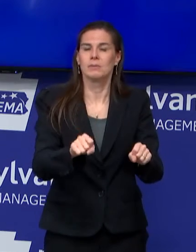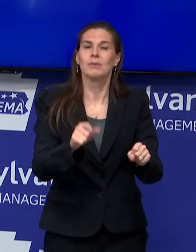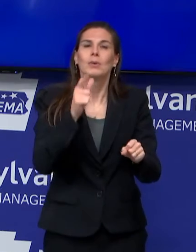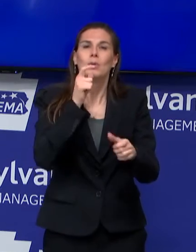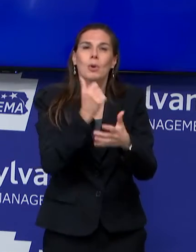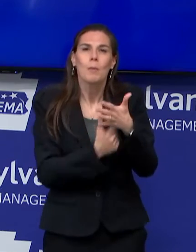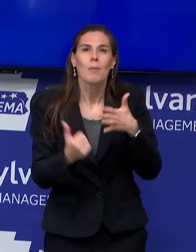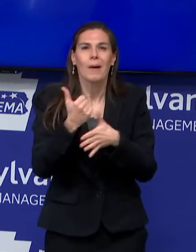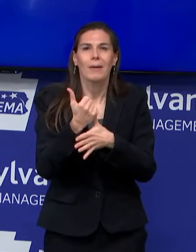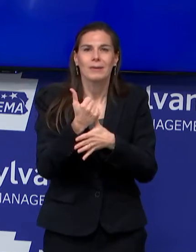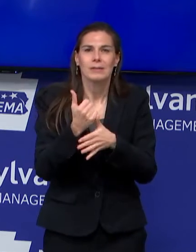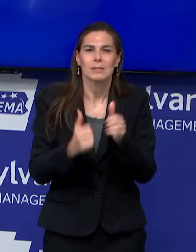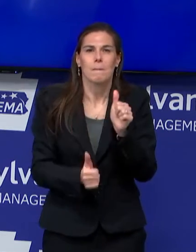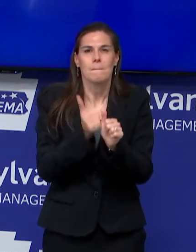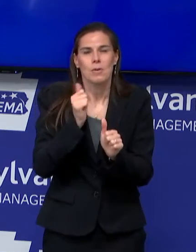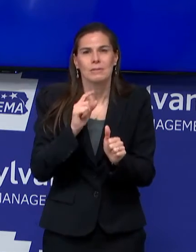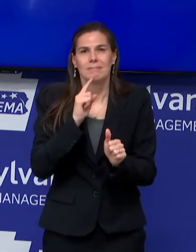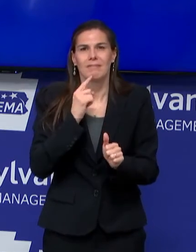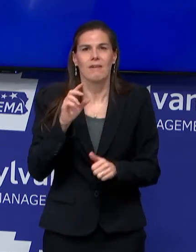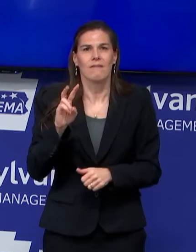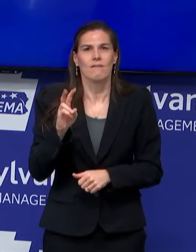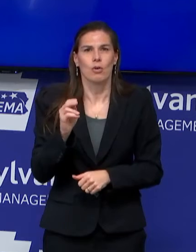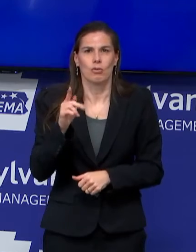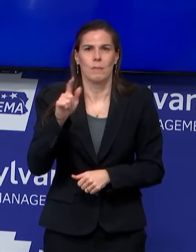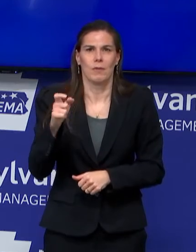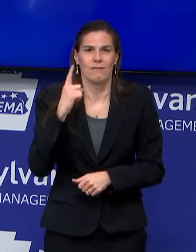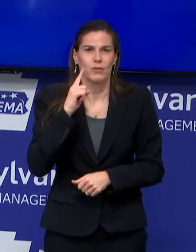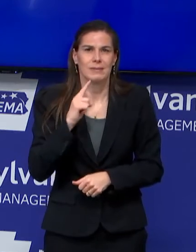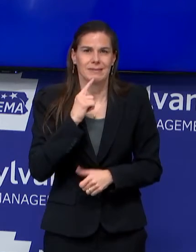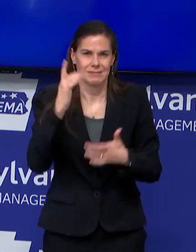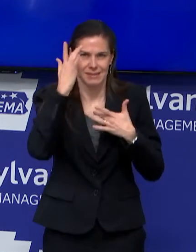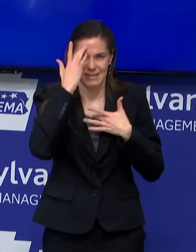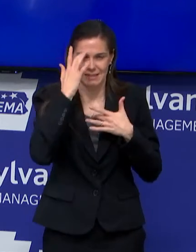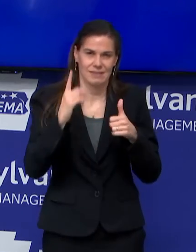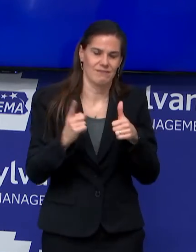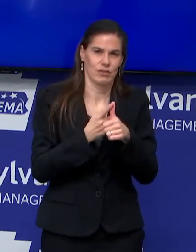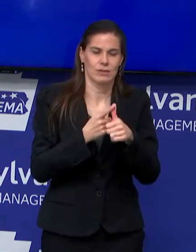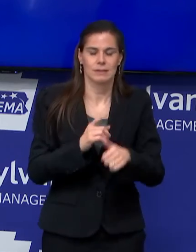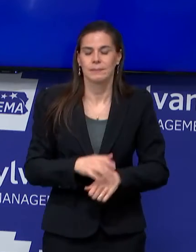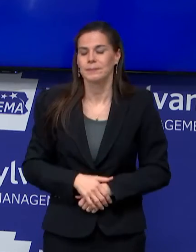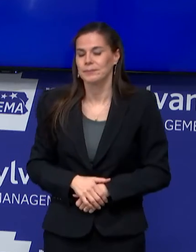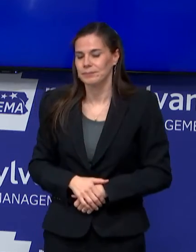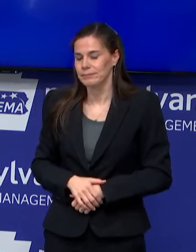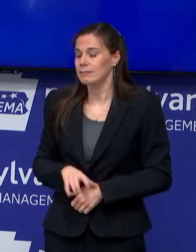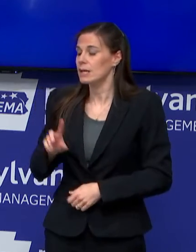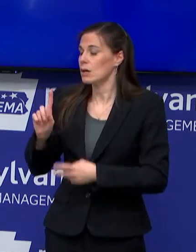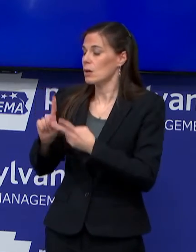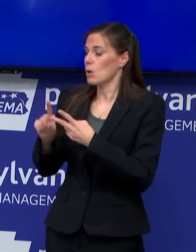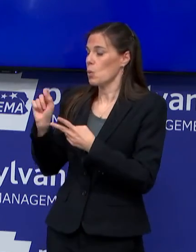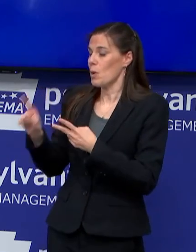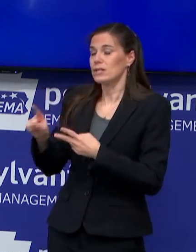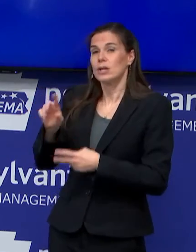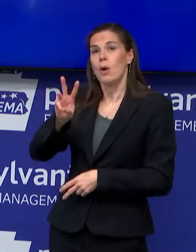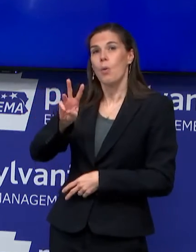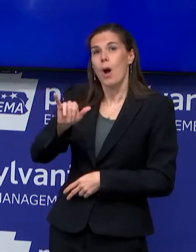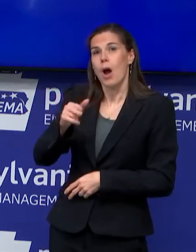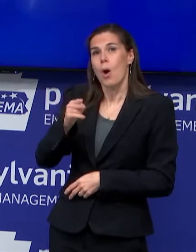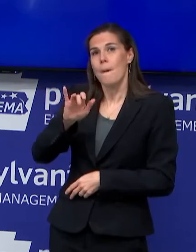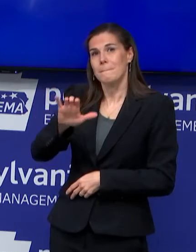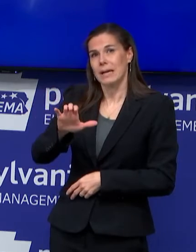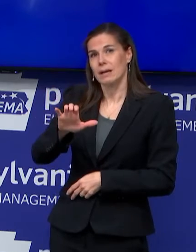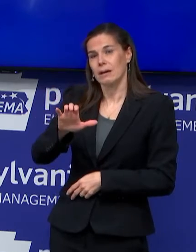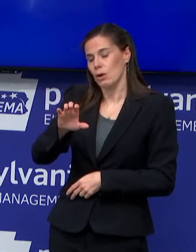vulnerable to serious illness. My last question, Wyoming County up in the northern tier worked with the Department of